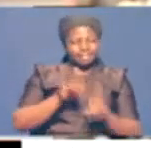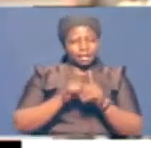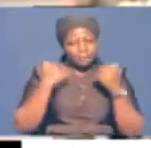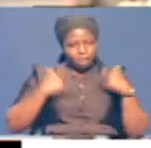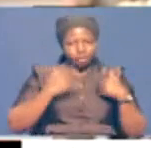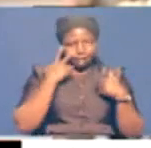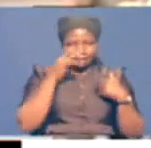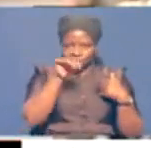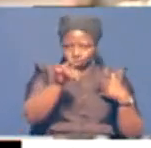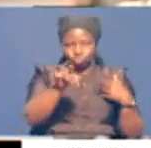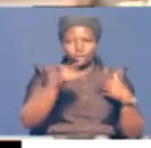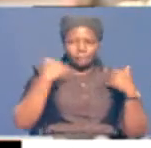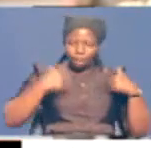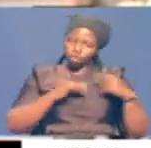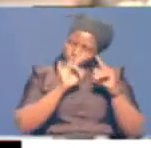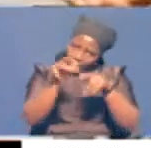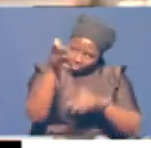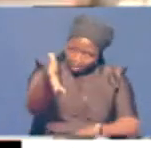there.